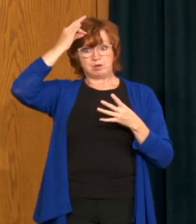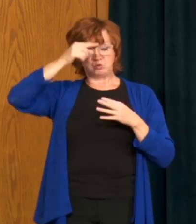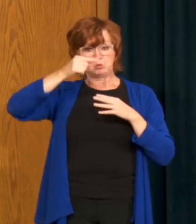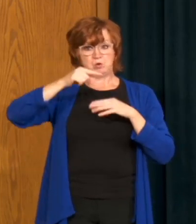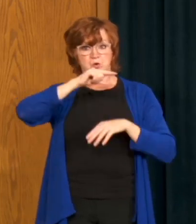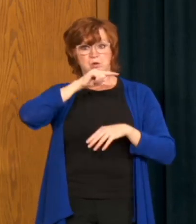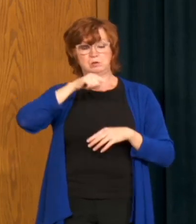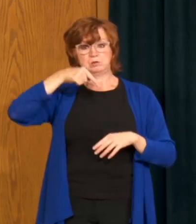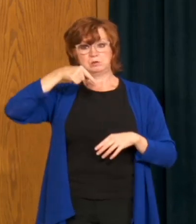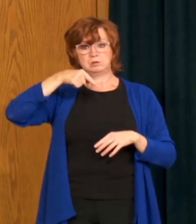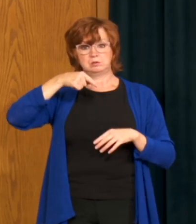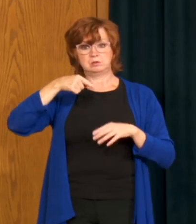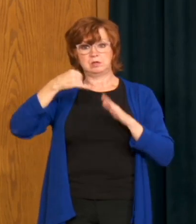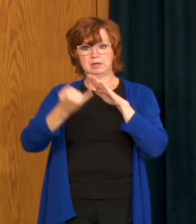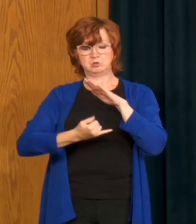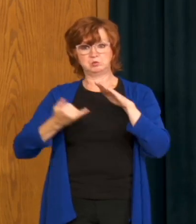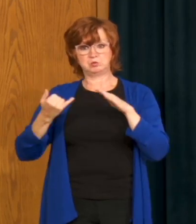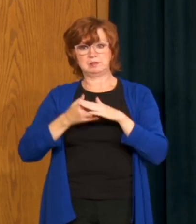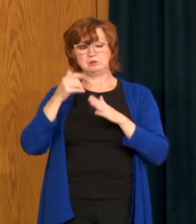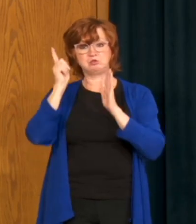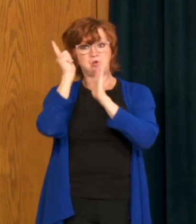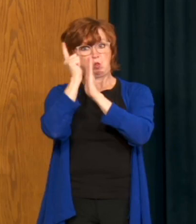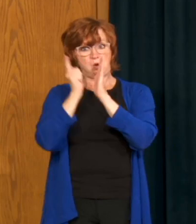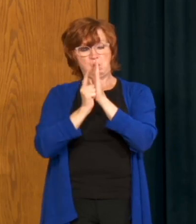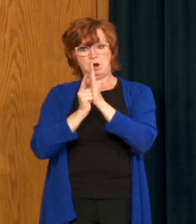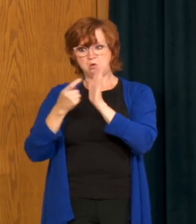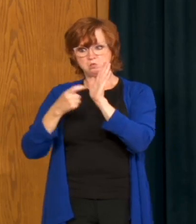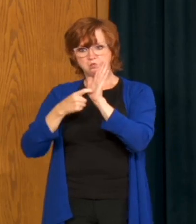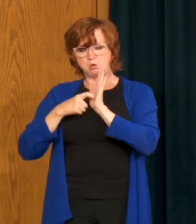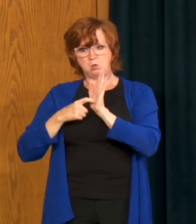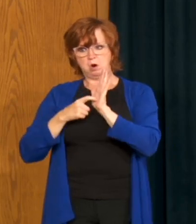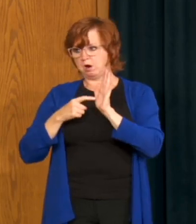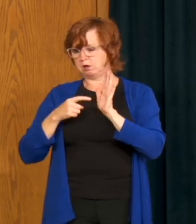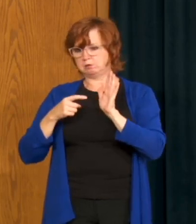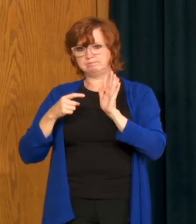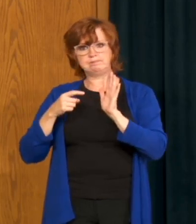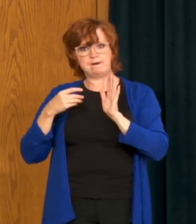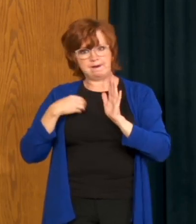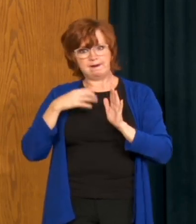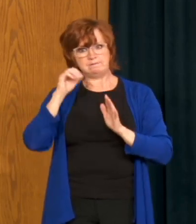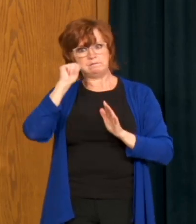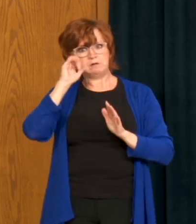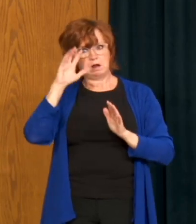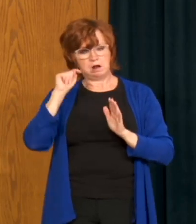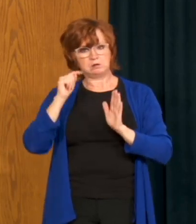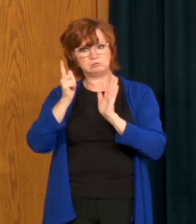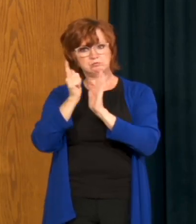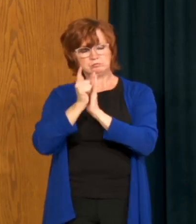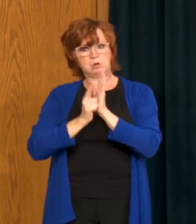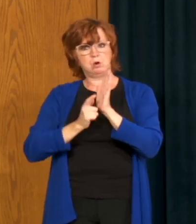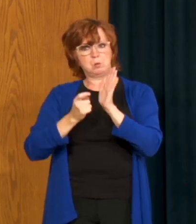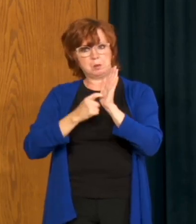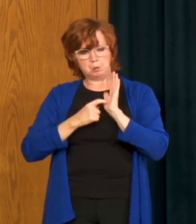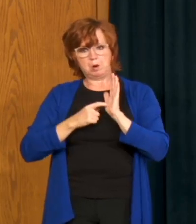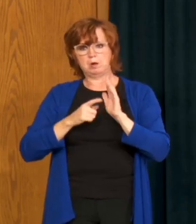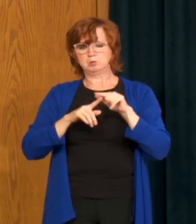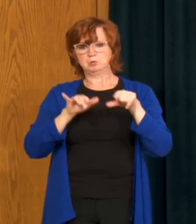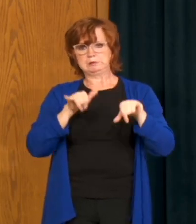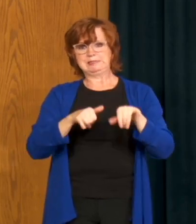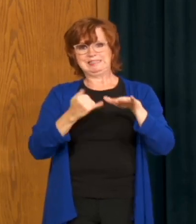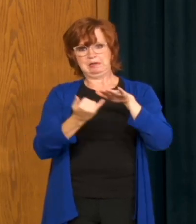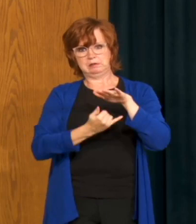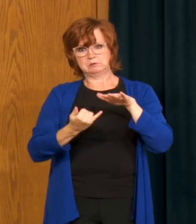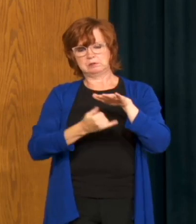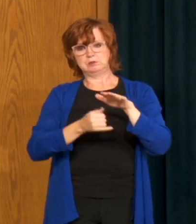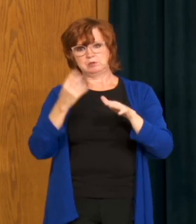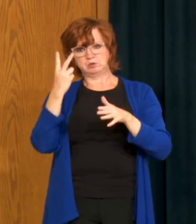when they can't meet the allowed months till they complete the 2 weeks of quarantine. But that has worked really well. But having said that, sometimes there